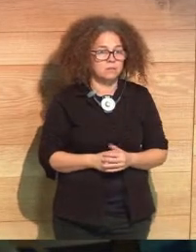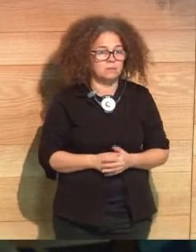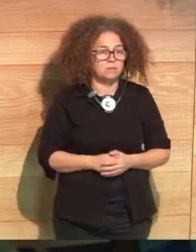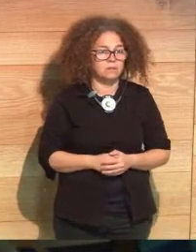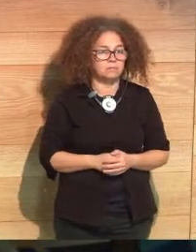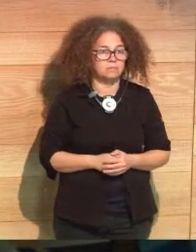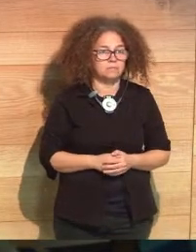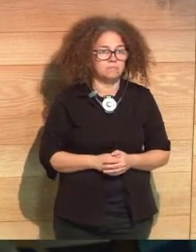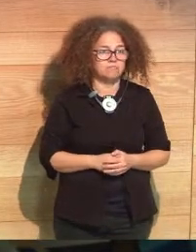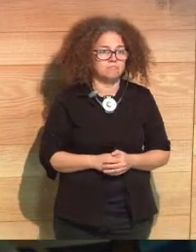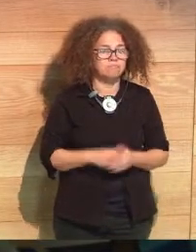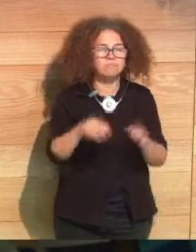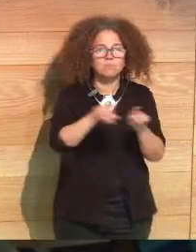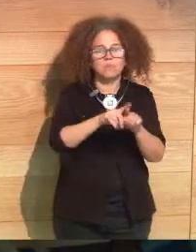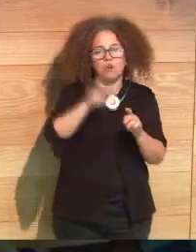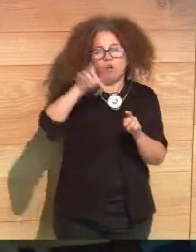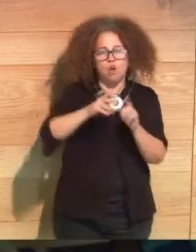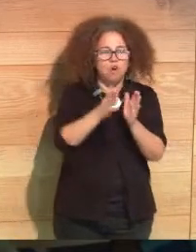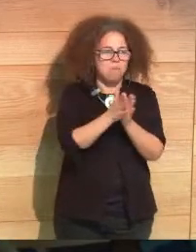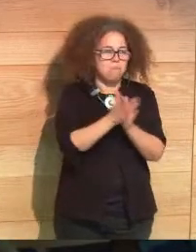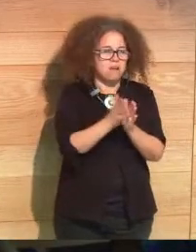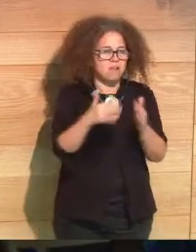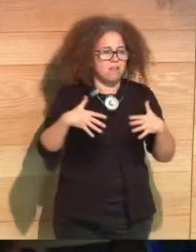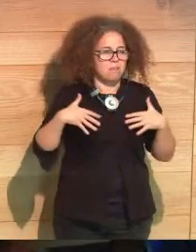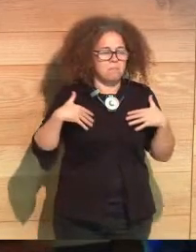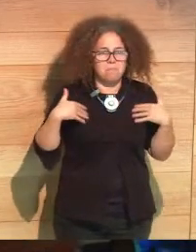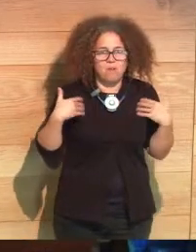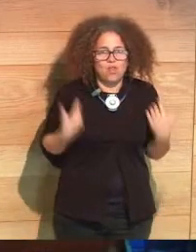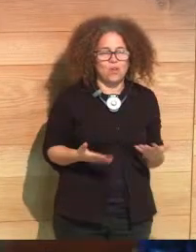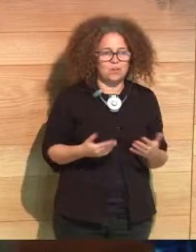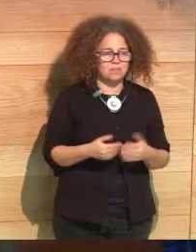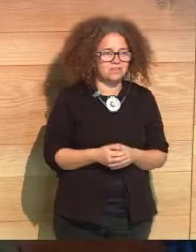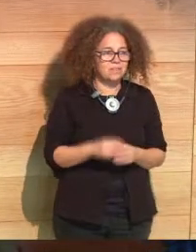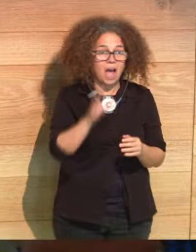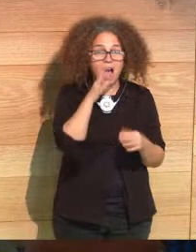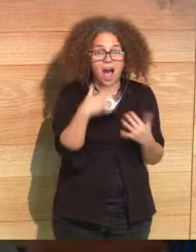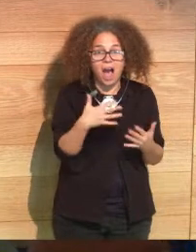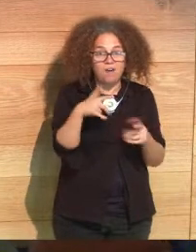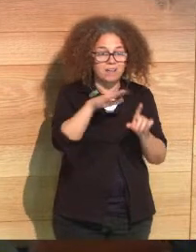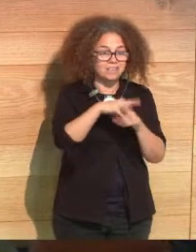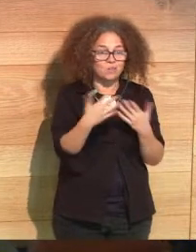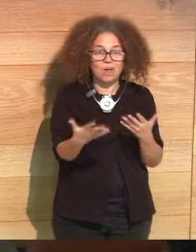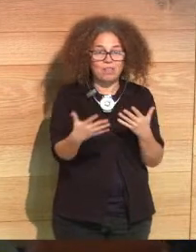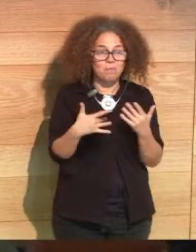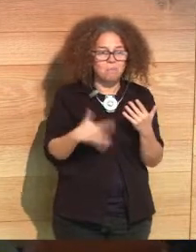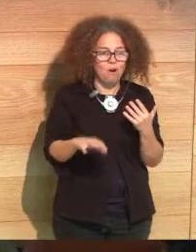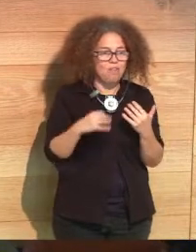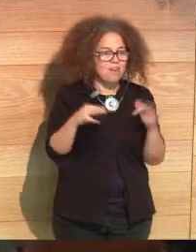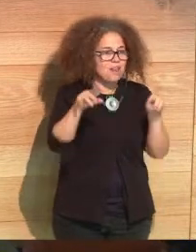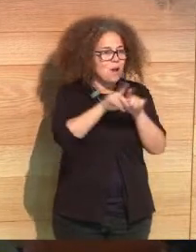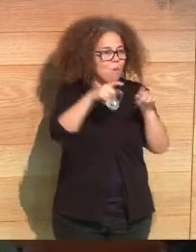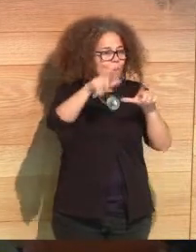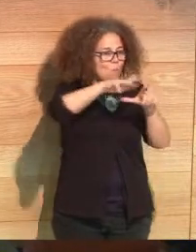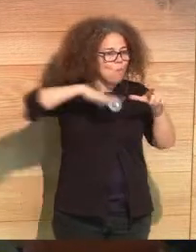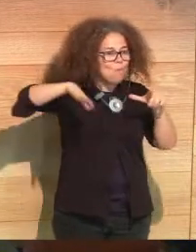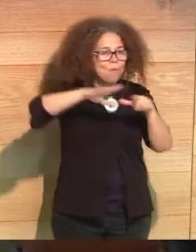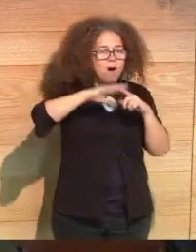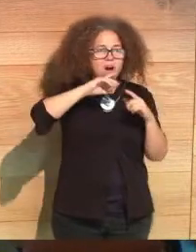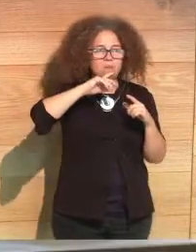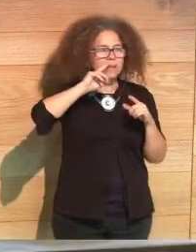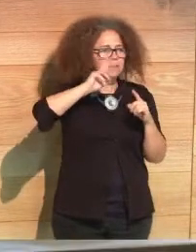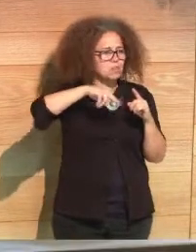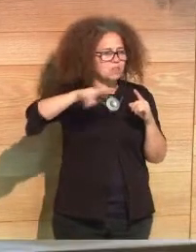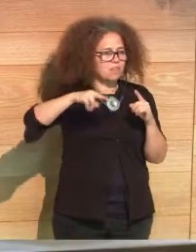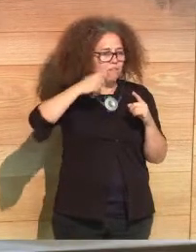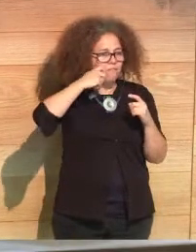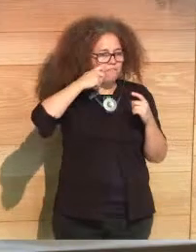Bueno, pues como decía. Okay, so as Pablo was saying, it's really exciting to be able to